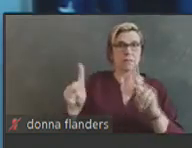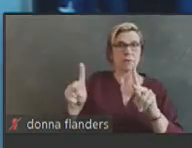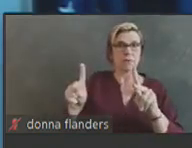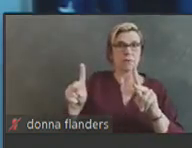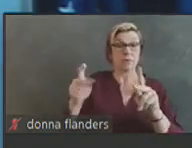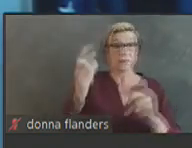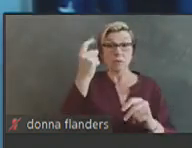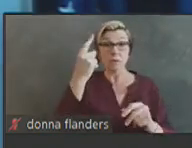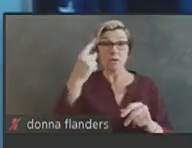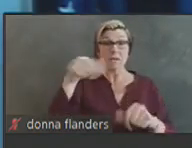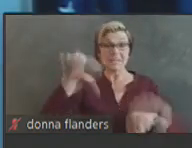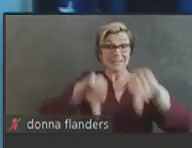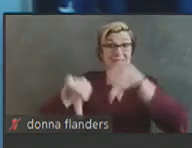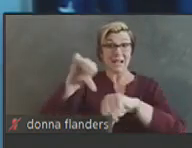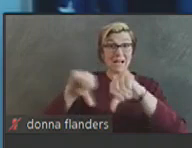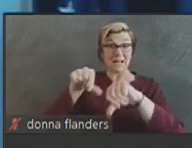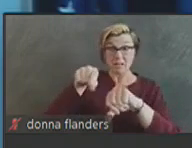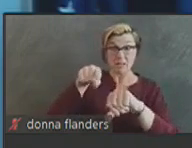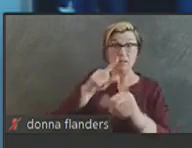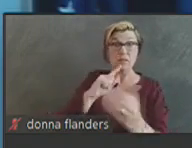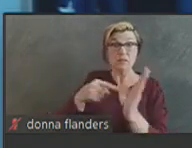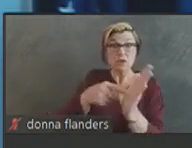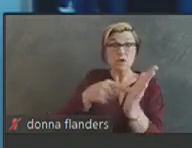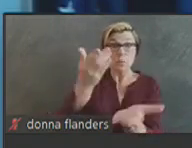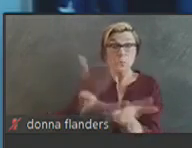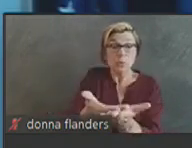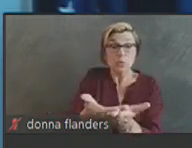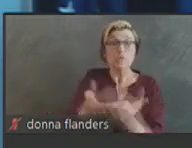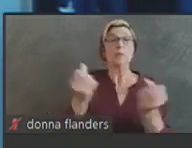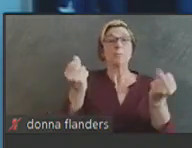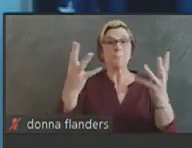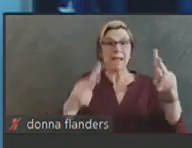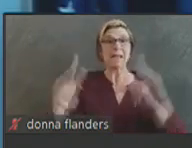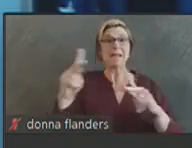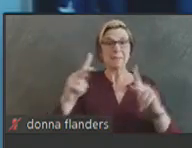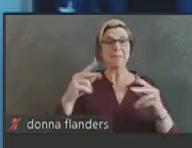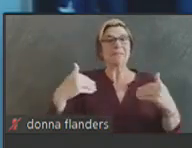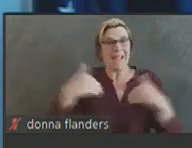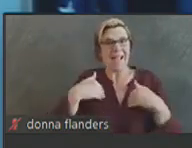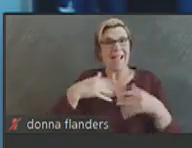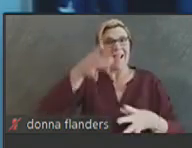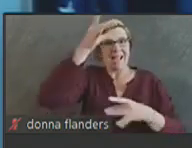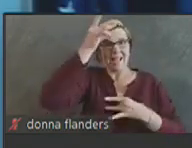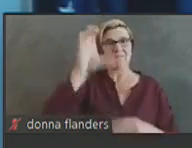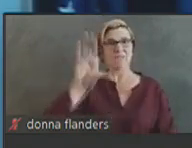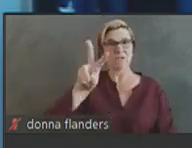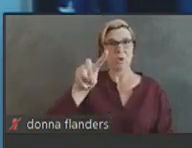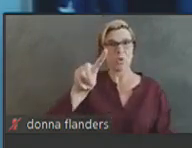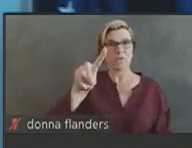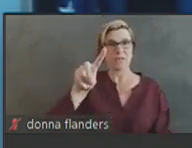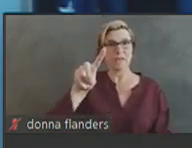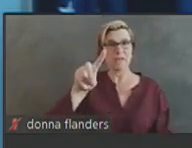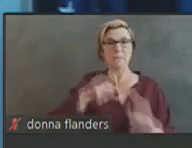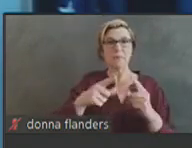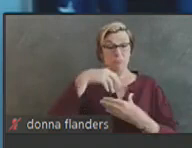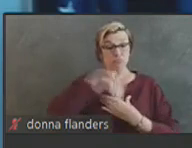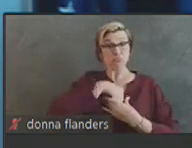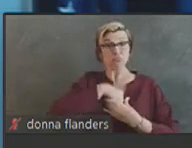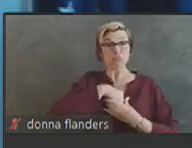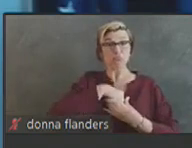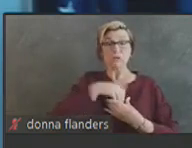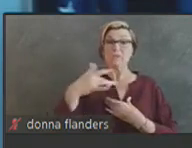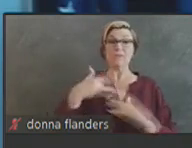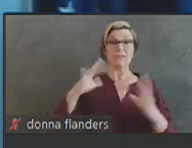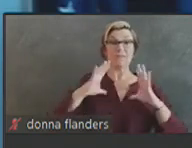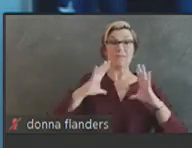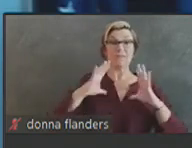are asymptomatic, i.e., they've been infected with the COVID germ, but they're showing no symptoms. Wearing a